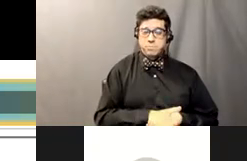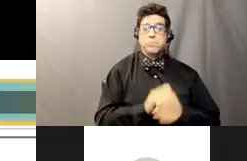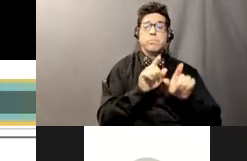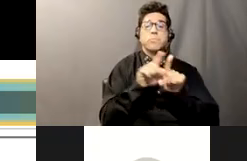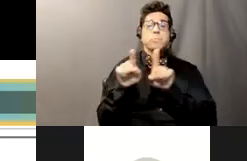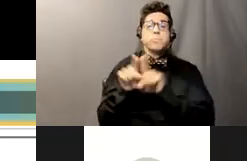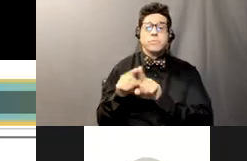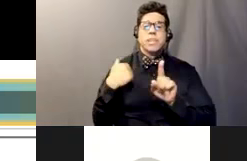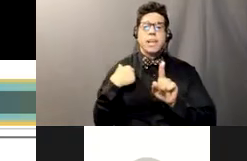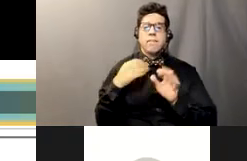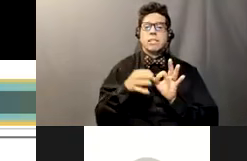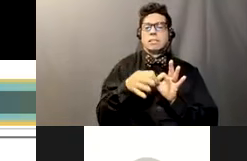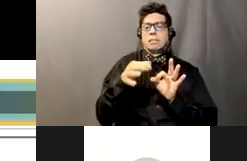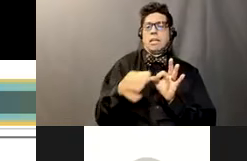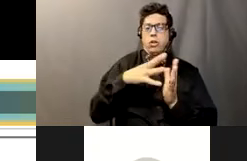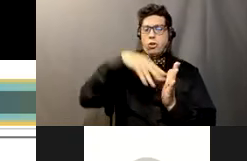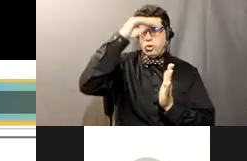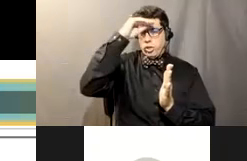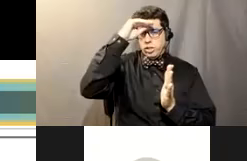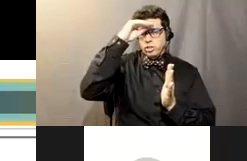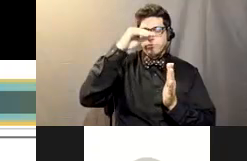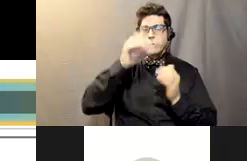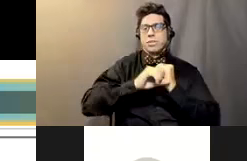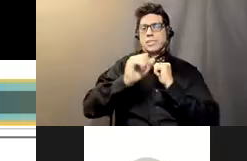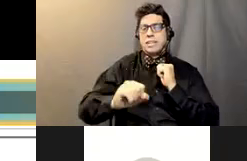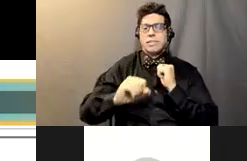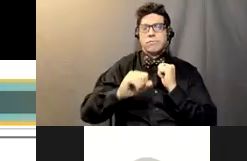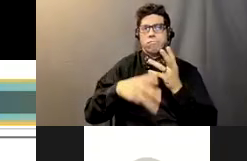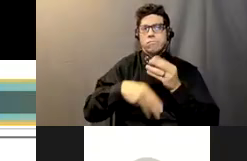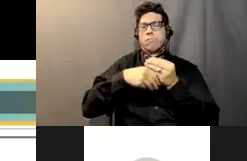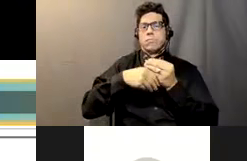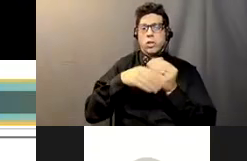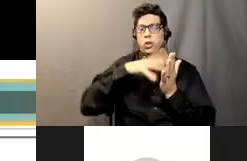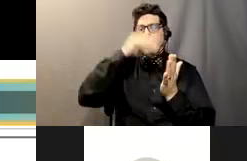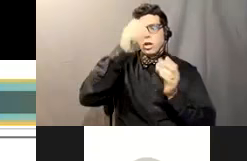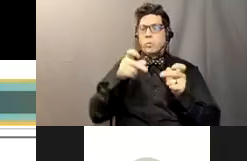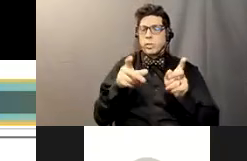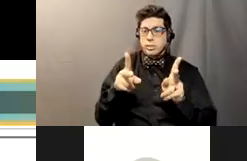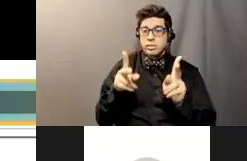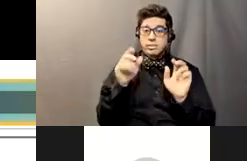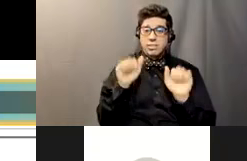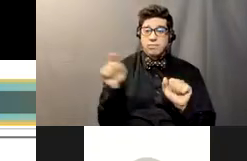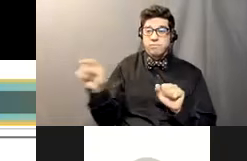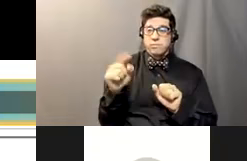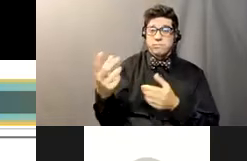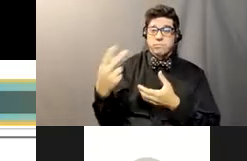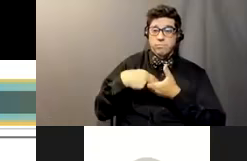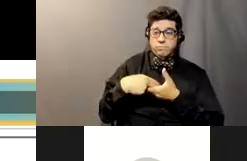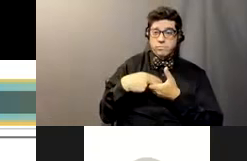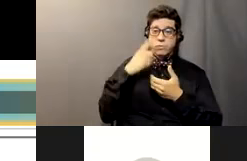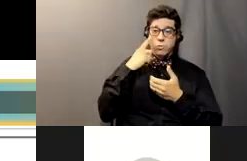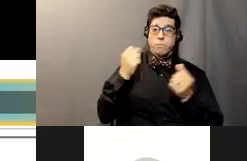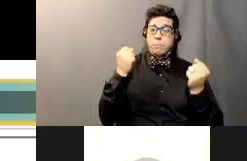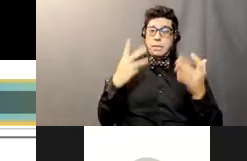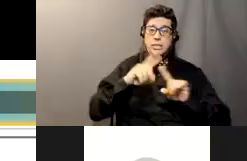learning opportunities this year. So we have some non-student days where students are able to come on campus and participate in a variety of activities,